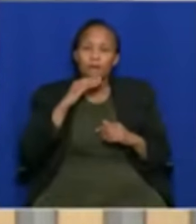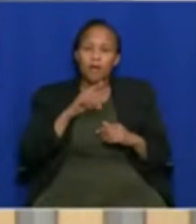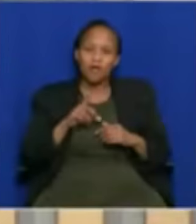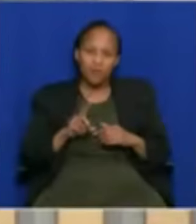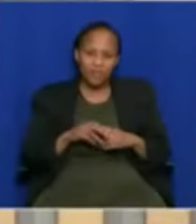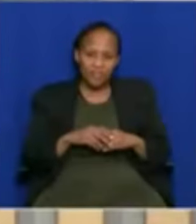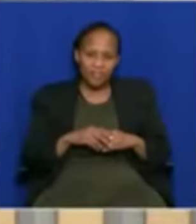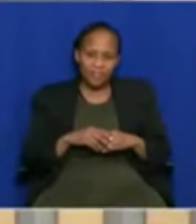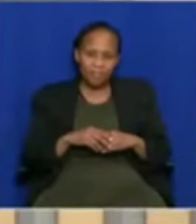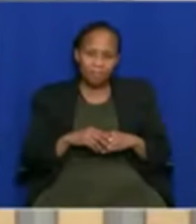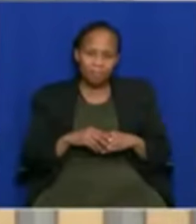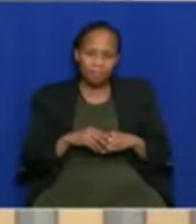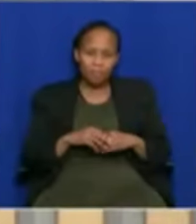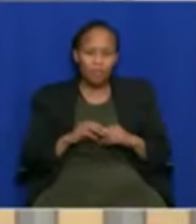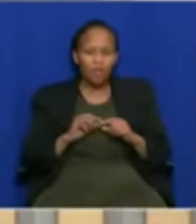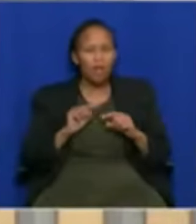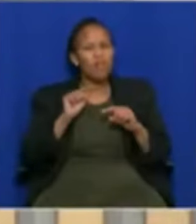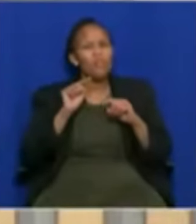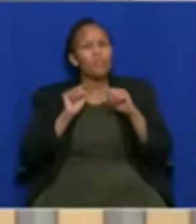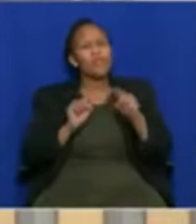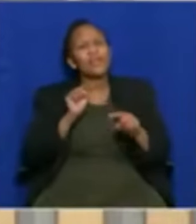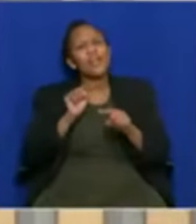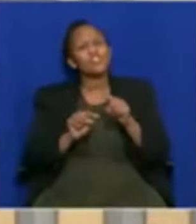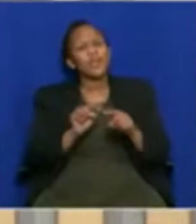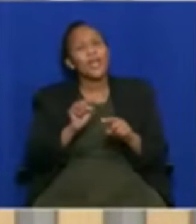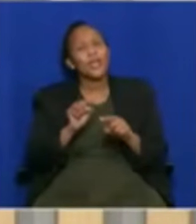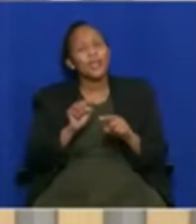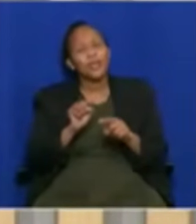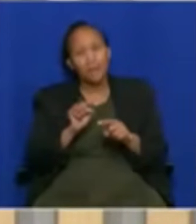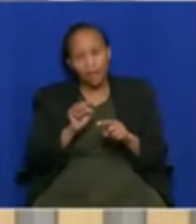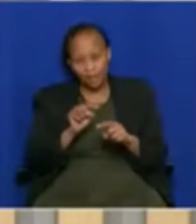allegation. So therefore, you will find that